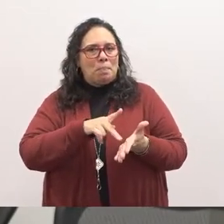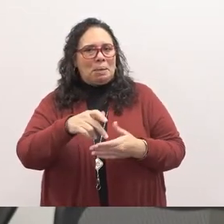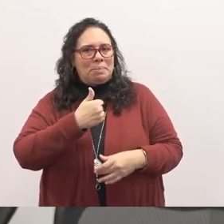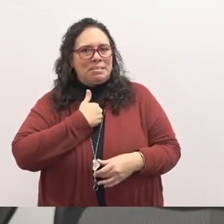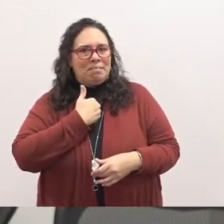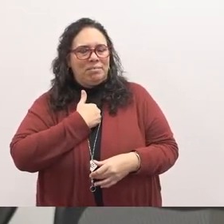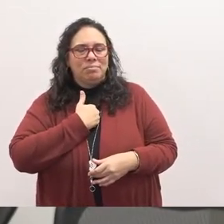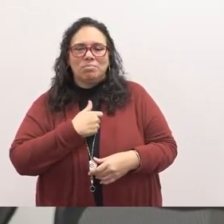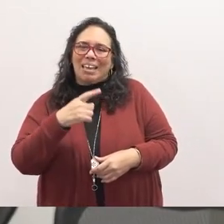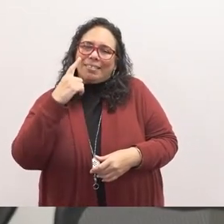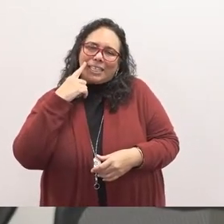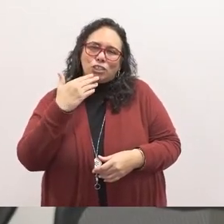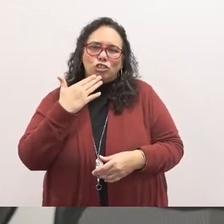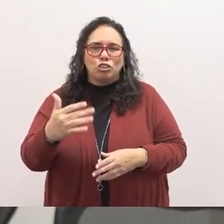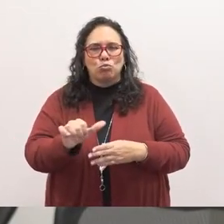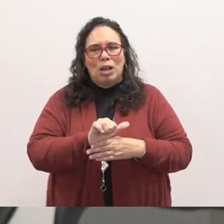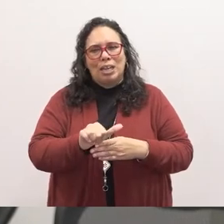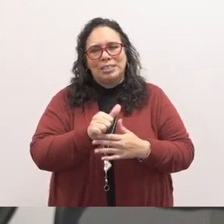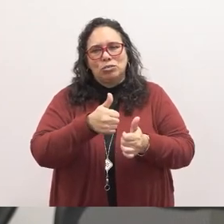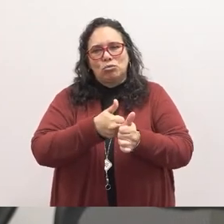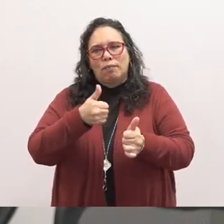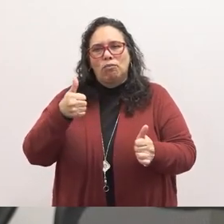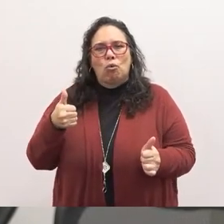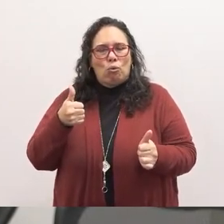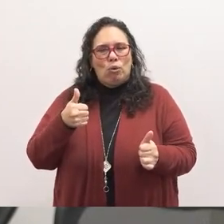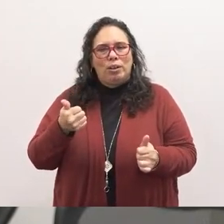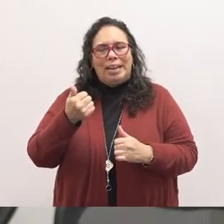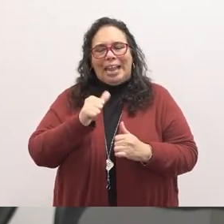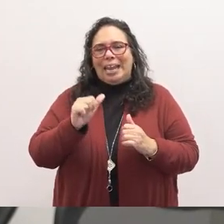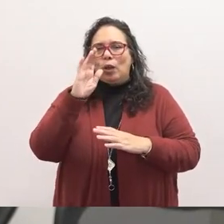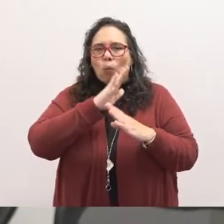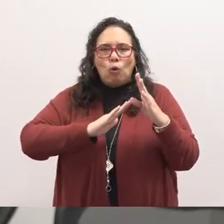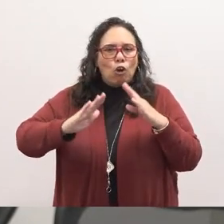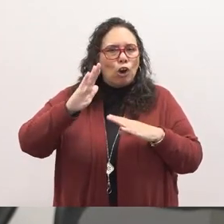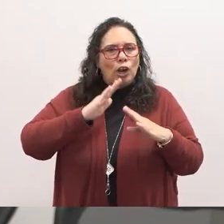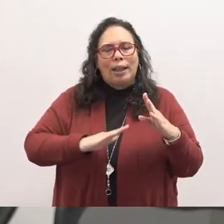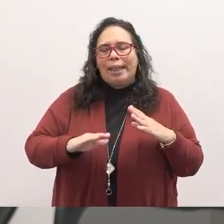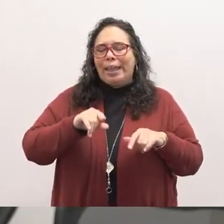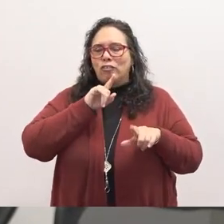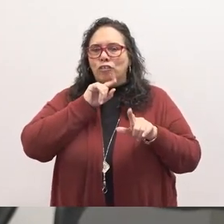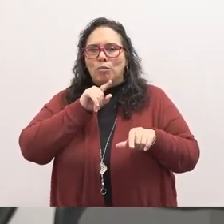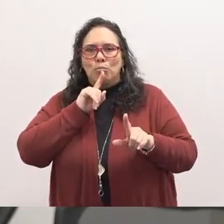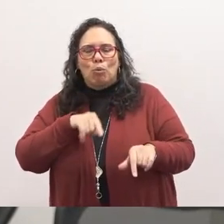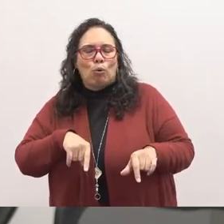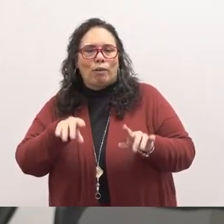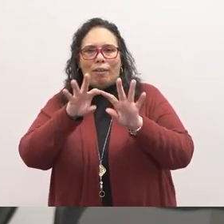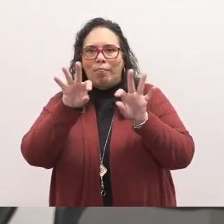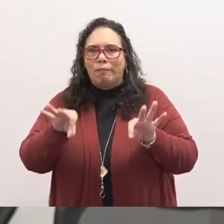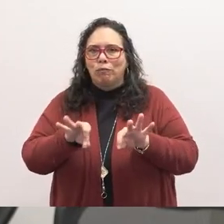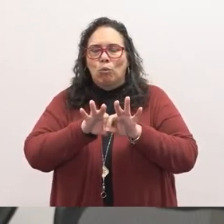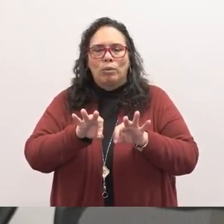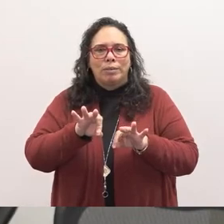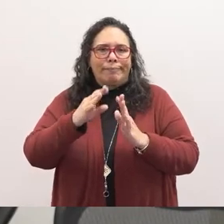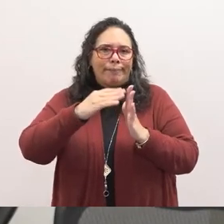practice, and that way you avoid any worry about what you have to report on your Form 700.